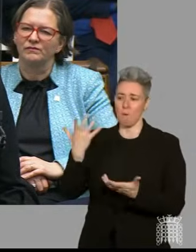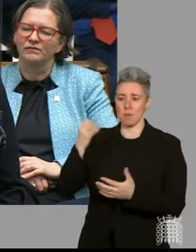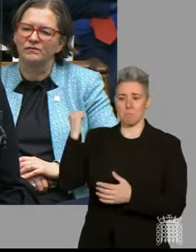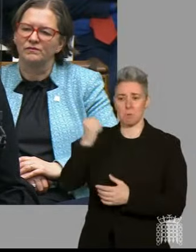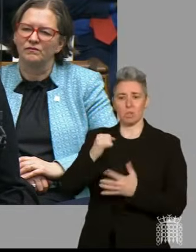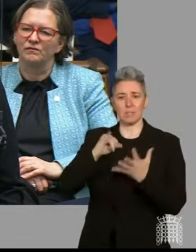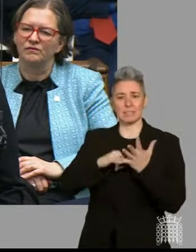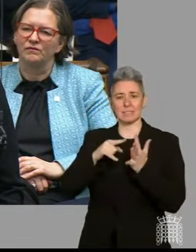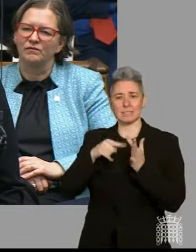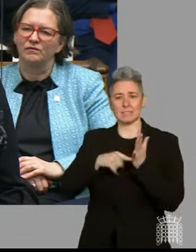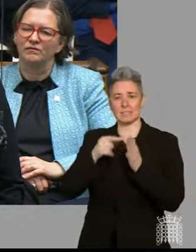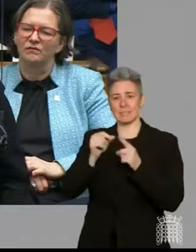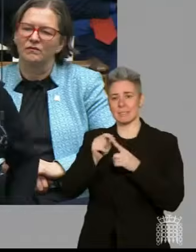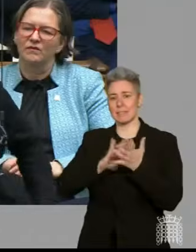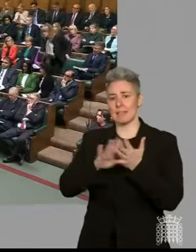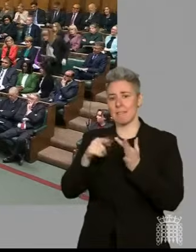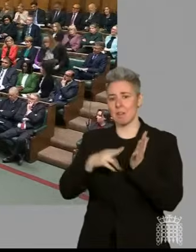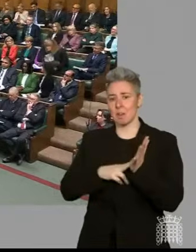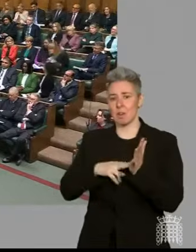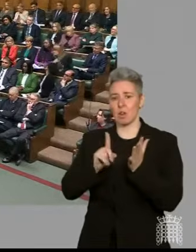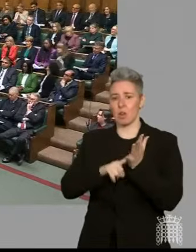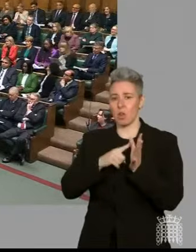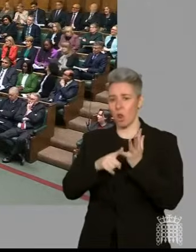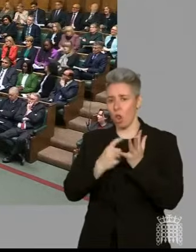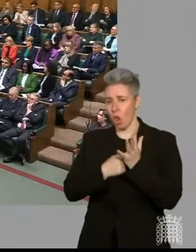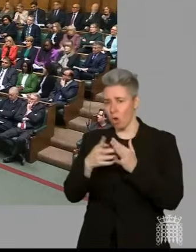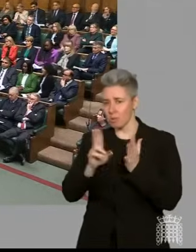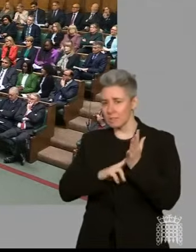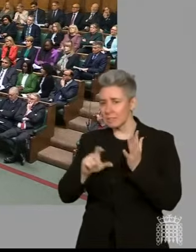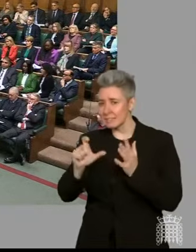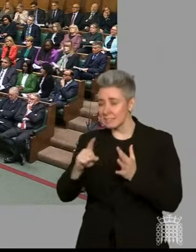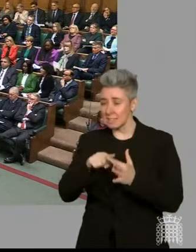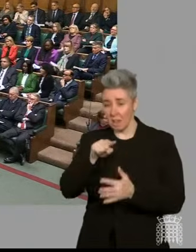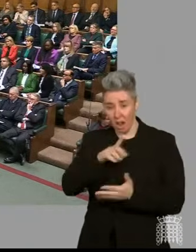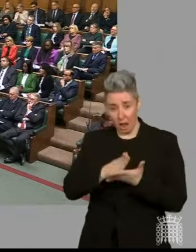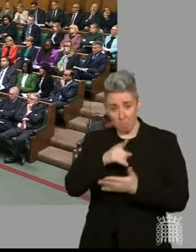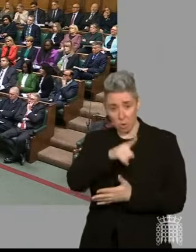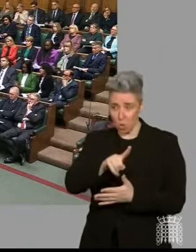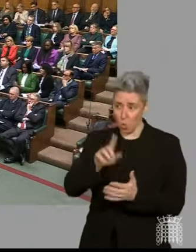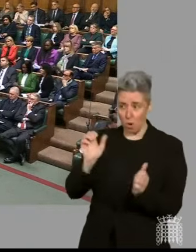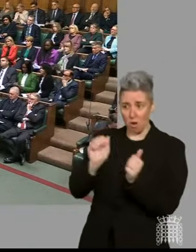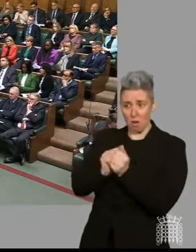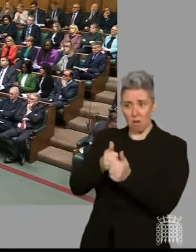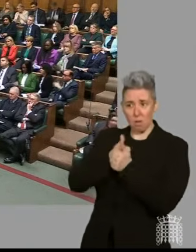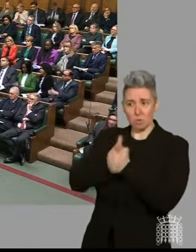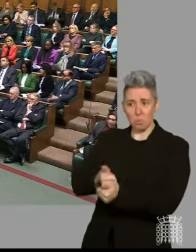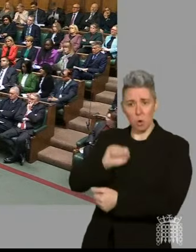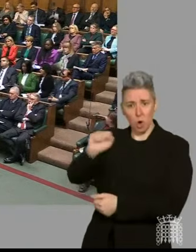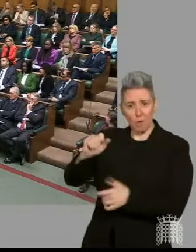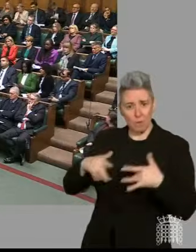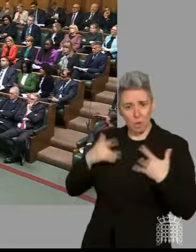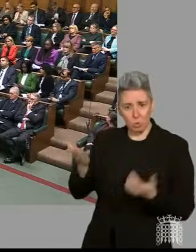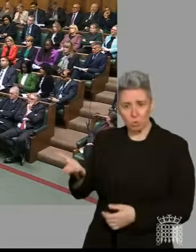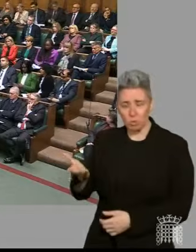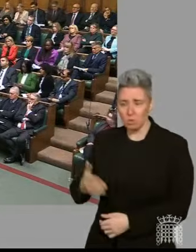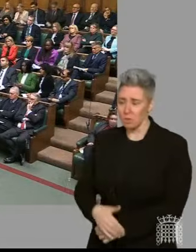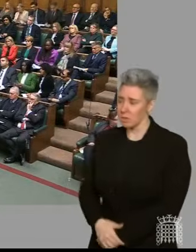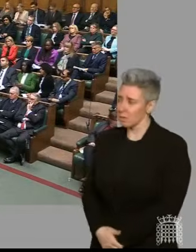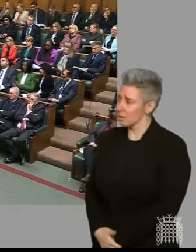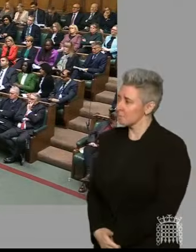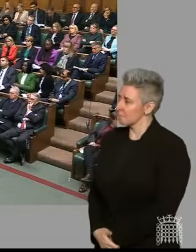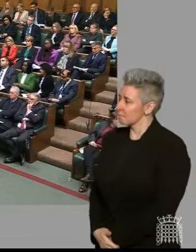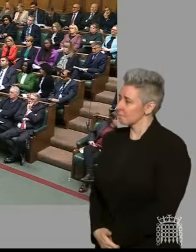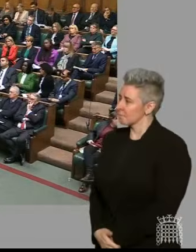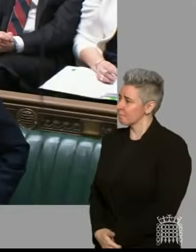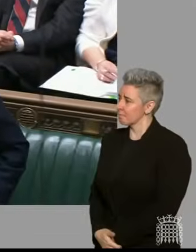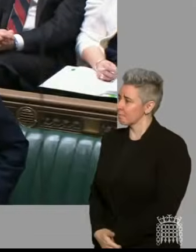really endorse these views? Deputy Prime Minister. Well, I think the Honourable Lady knows that she does not